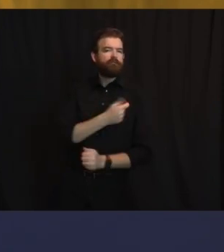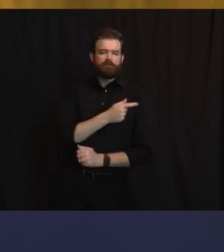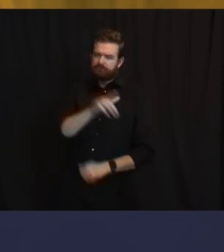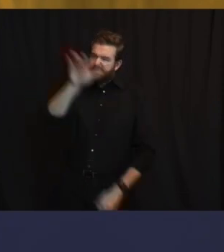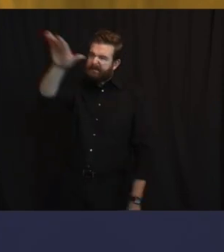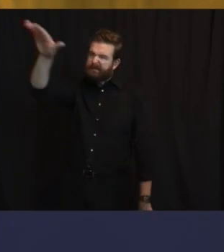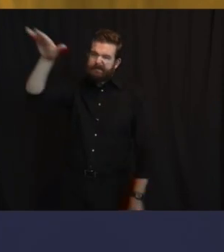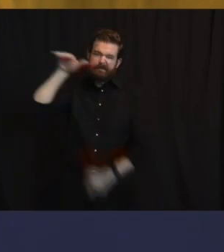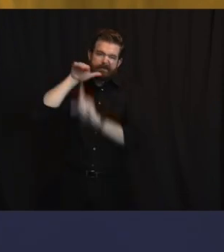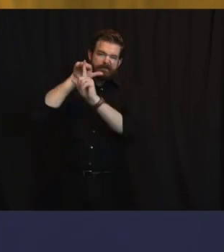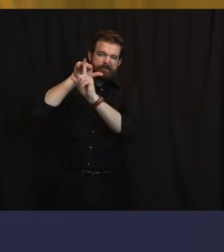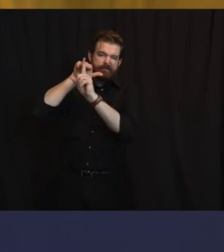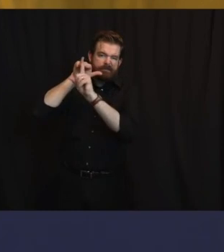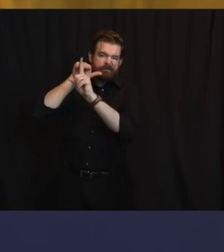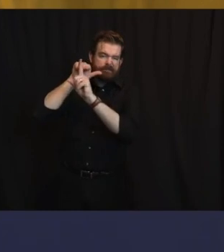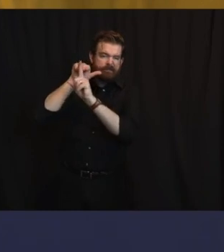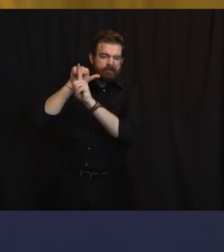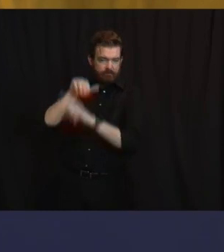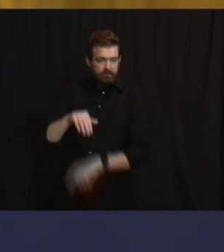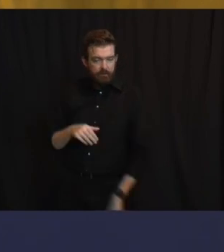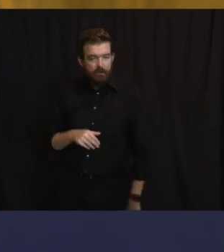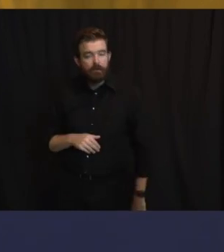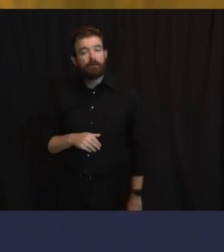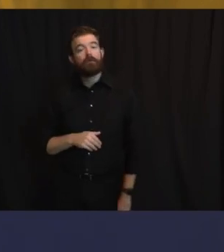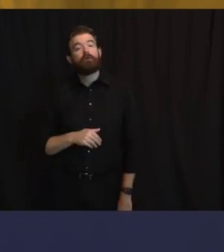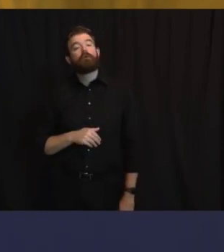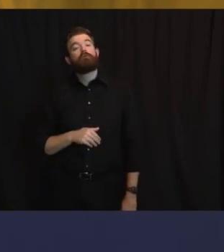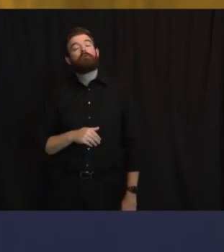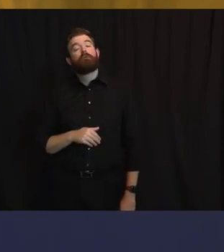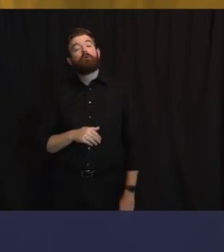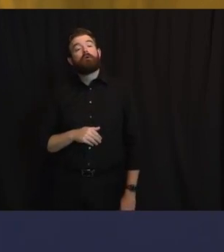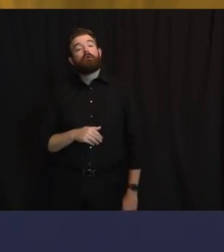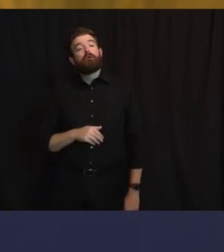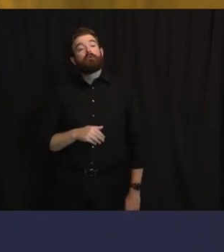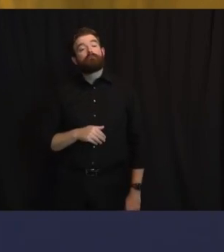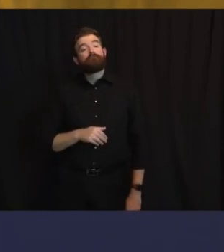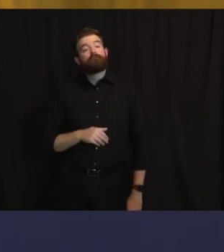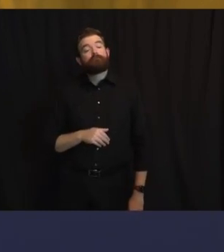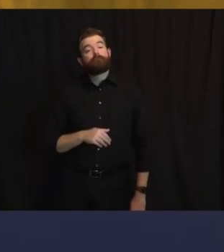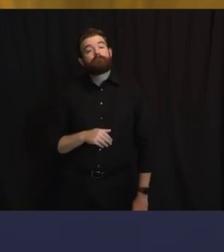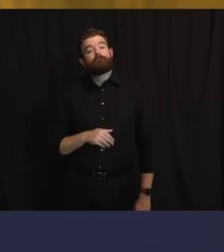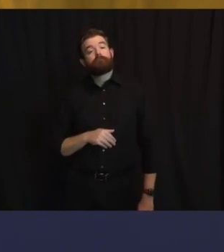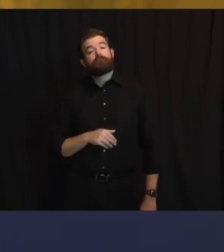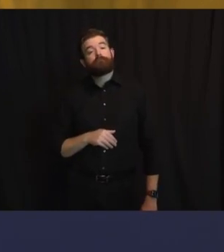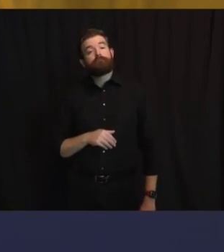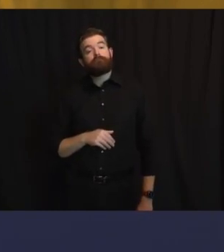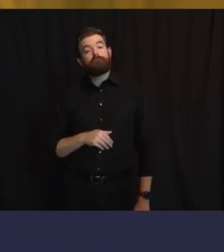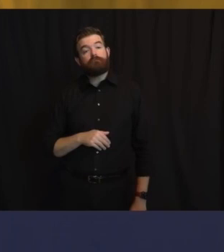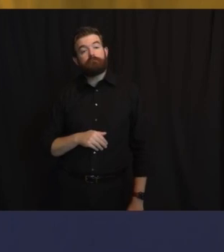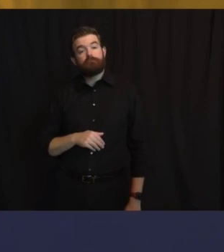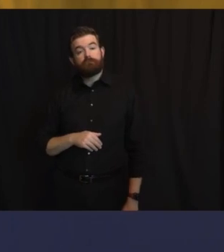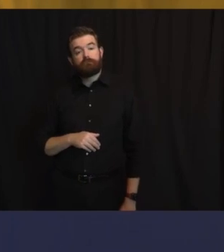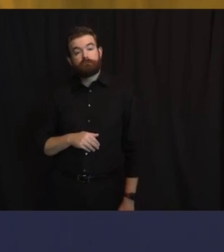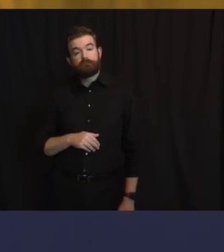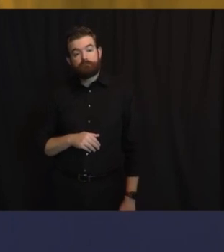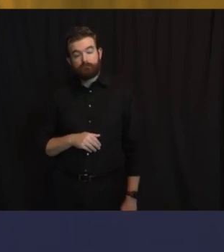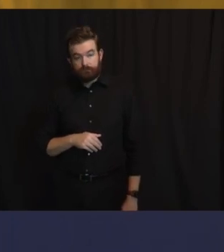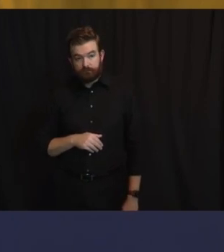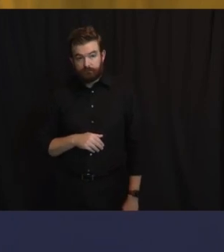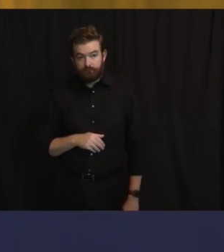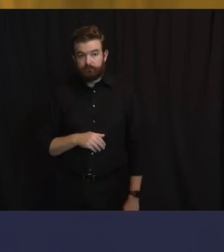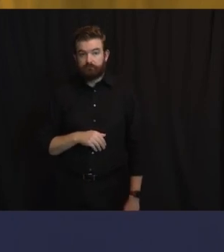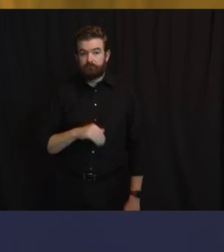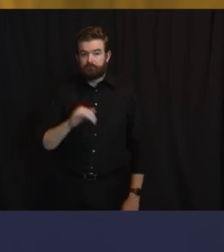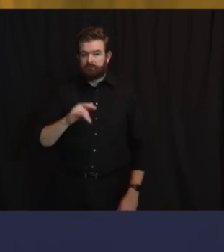vaccination take-up of residents has been overwhelmingly high, well above the 70% threshold